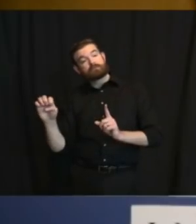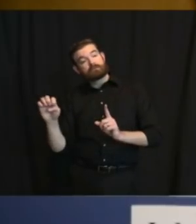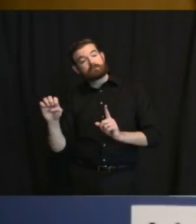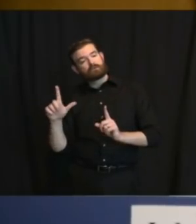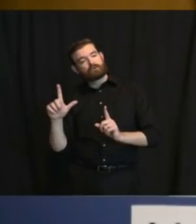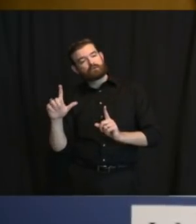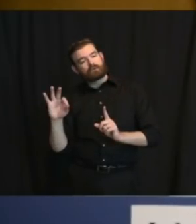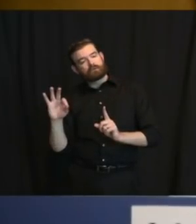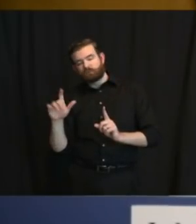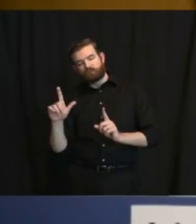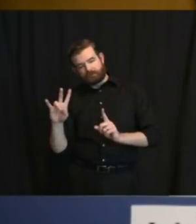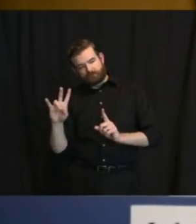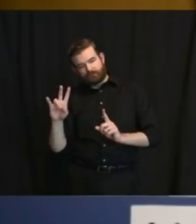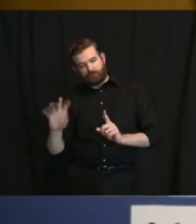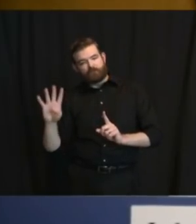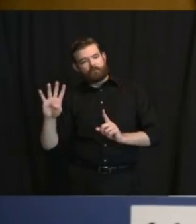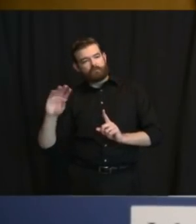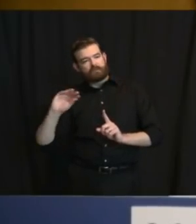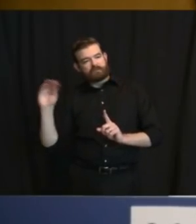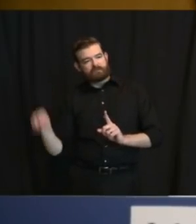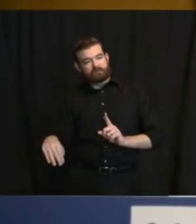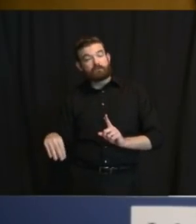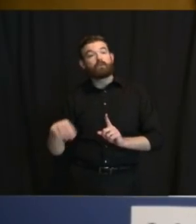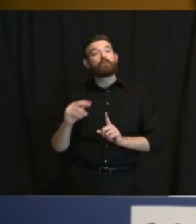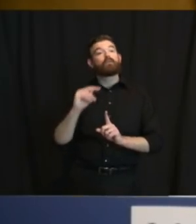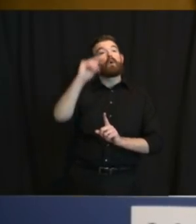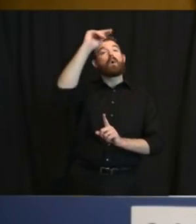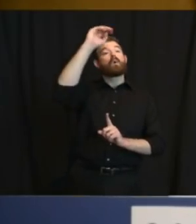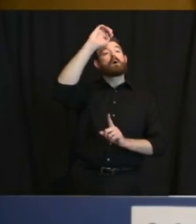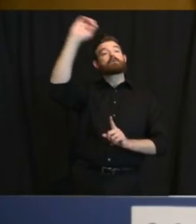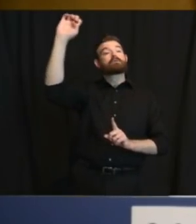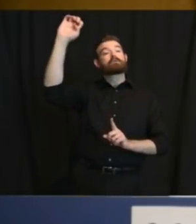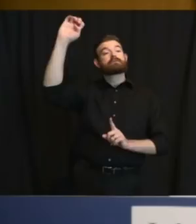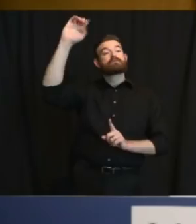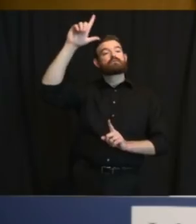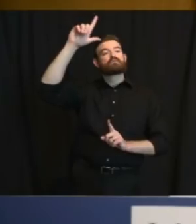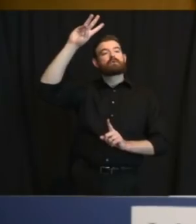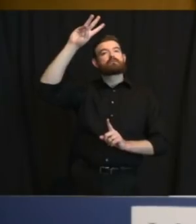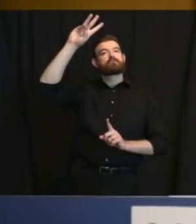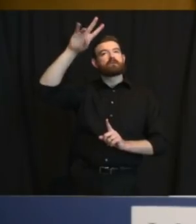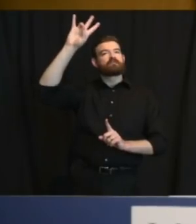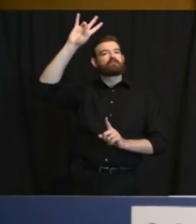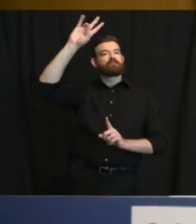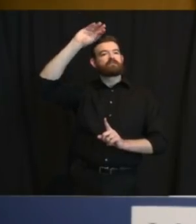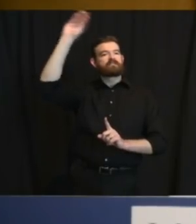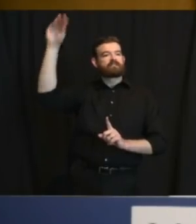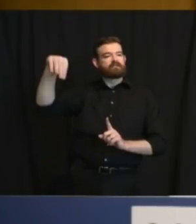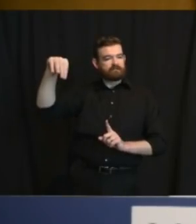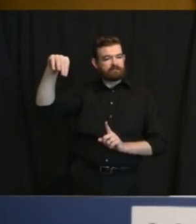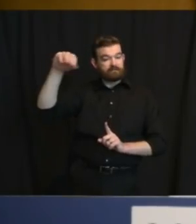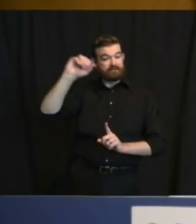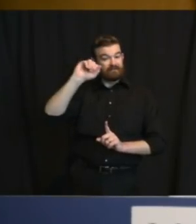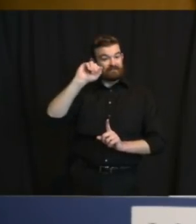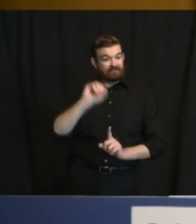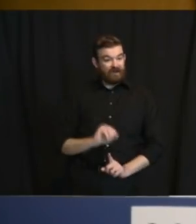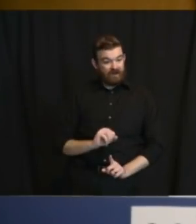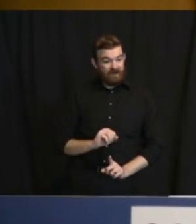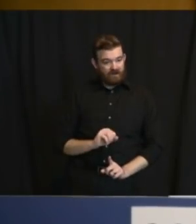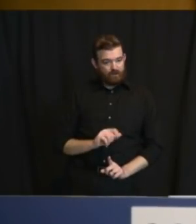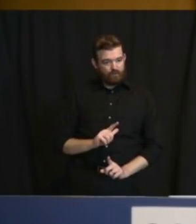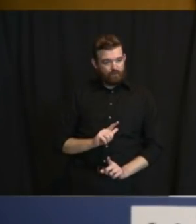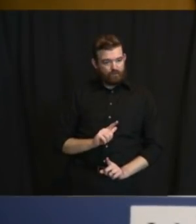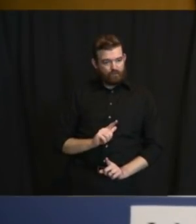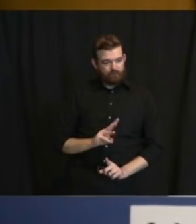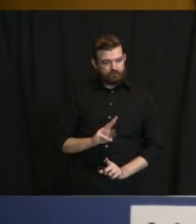27.4%. Northeast, 26.7%. And South, 26.7%.